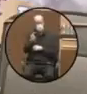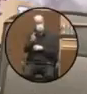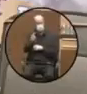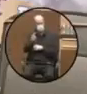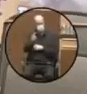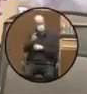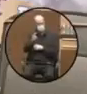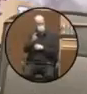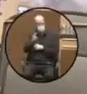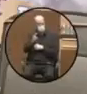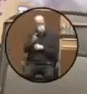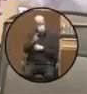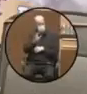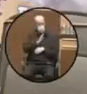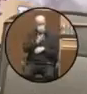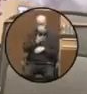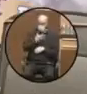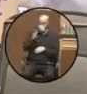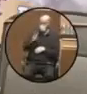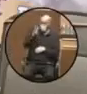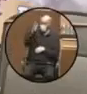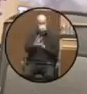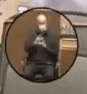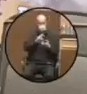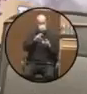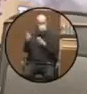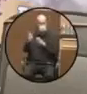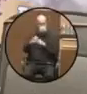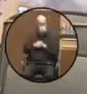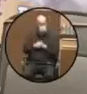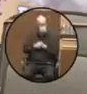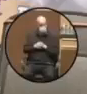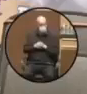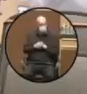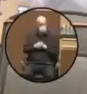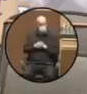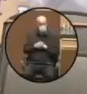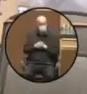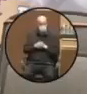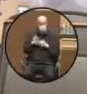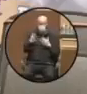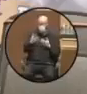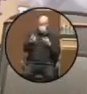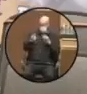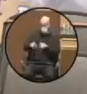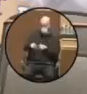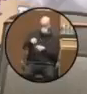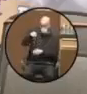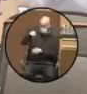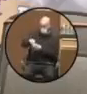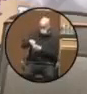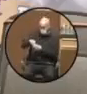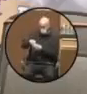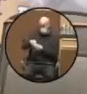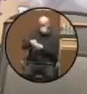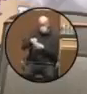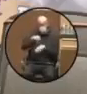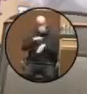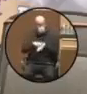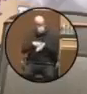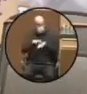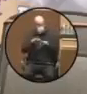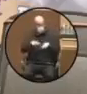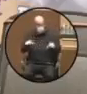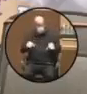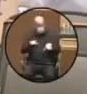just shrinking. Our future is shrinking. Ultimately, the choice of what goes on or in our children's bodies is up